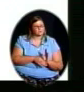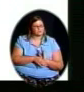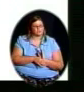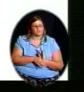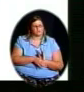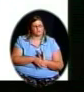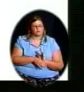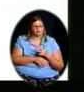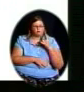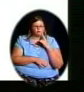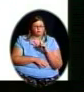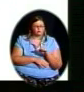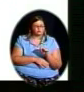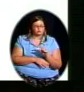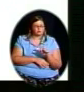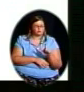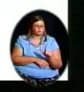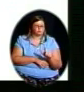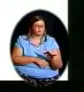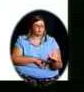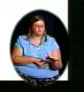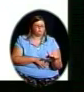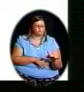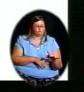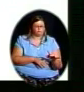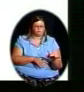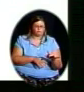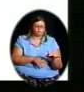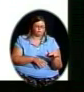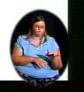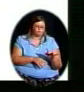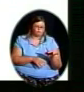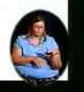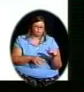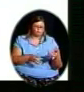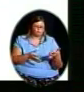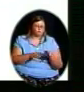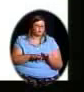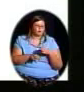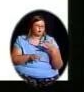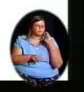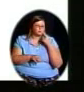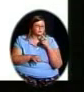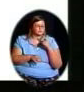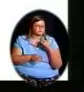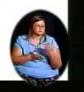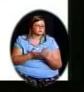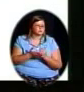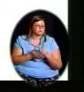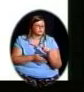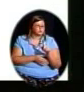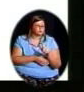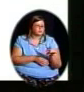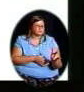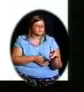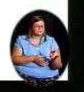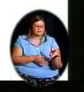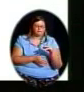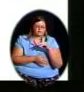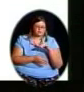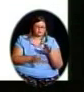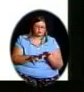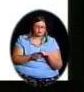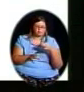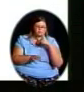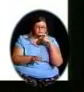224 certified positions. Some of those are new positions, new to the district. 27 of those were because we opened a new